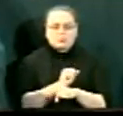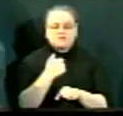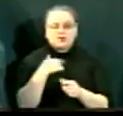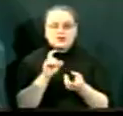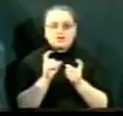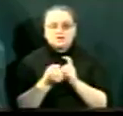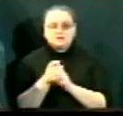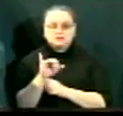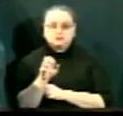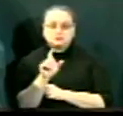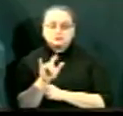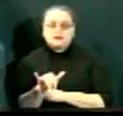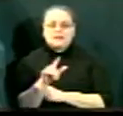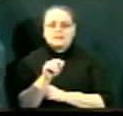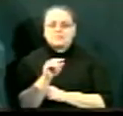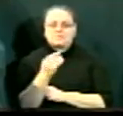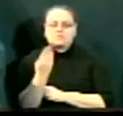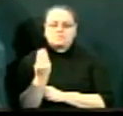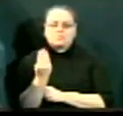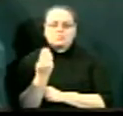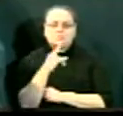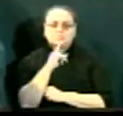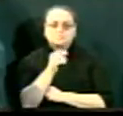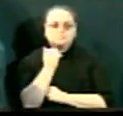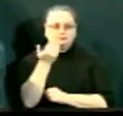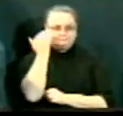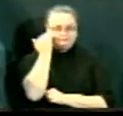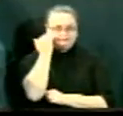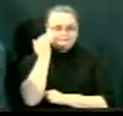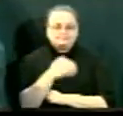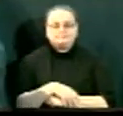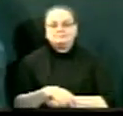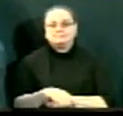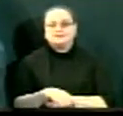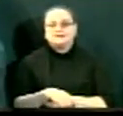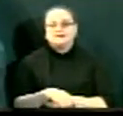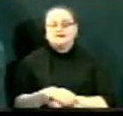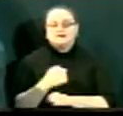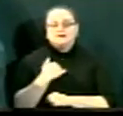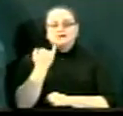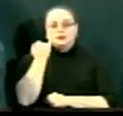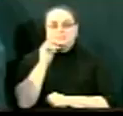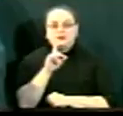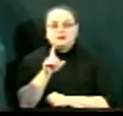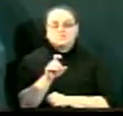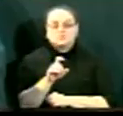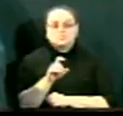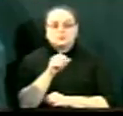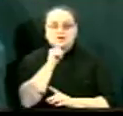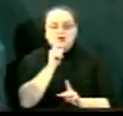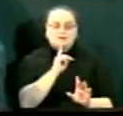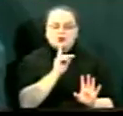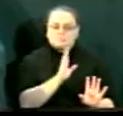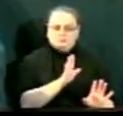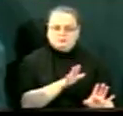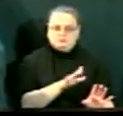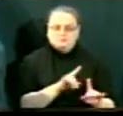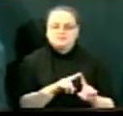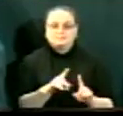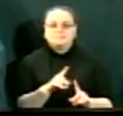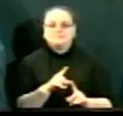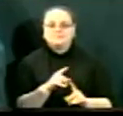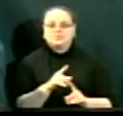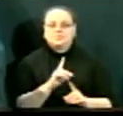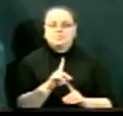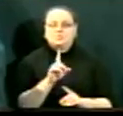in July of 2014, which I'm sure all of you are aware. If I ask the question, I'm not going to, but